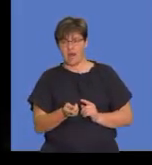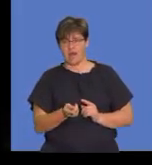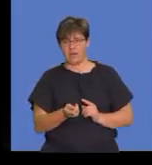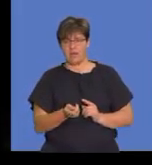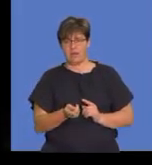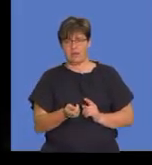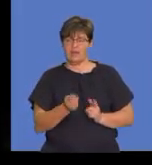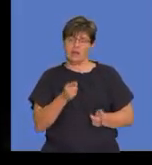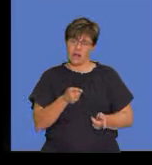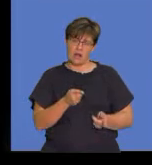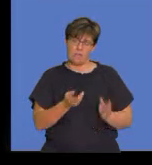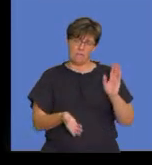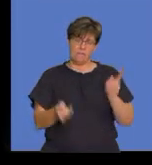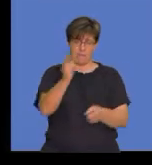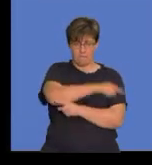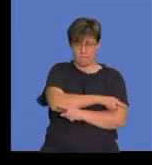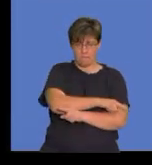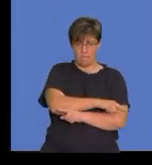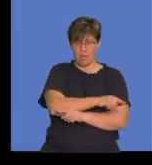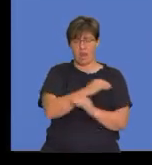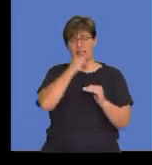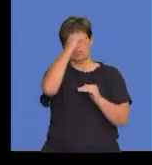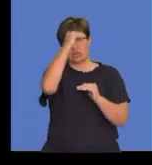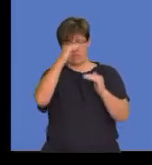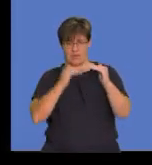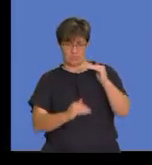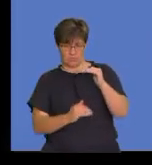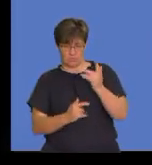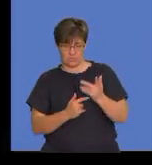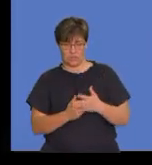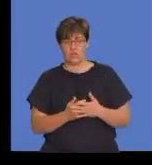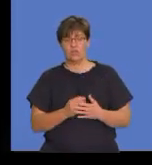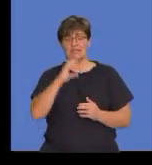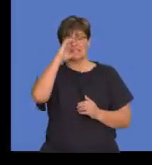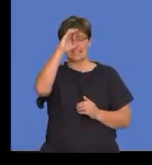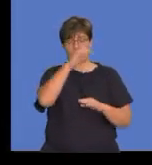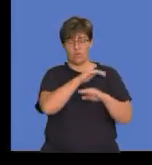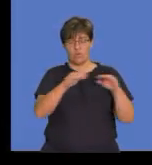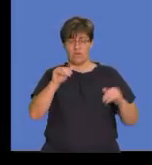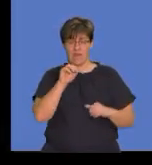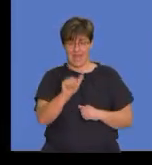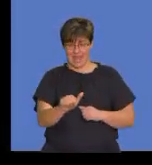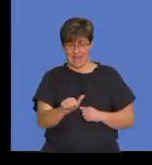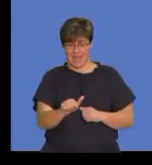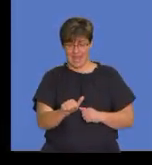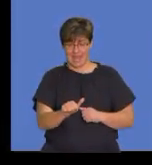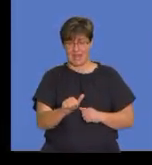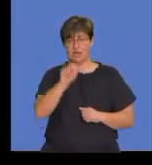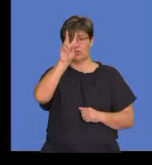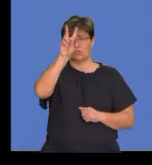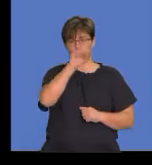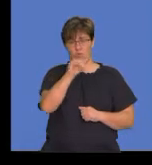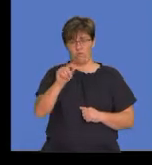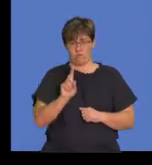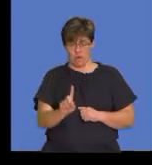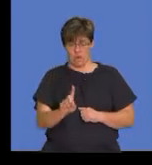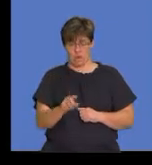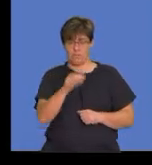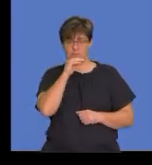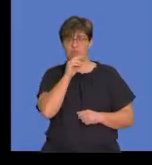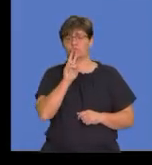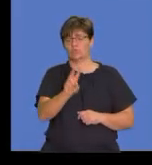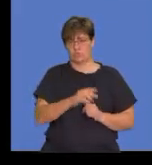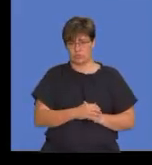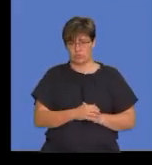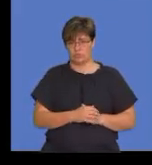our numerator and our denominator. So the ratio of C over A will be 2 over 1, which